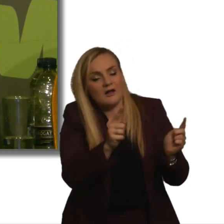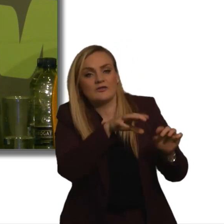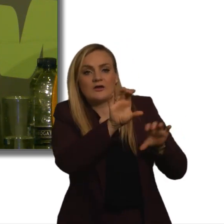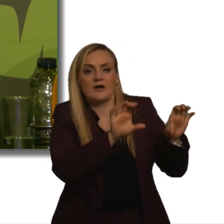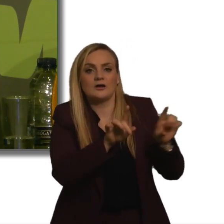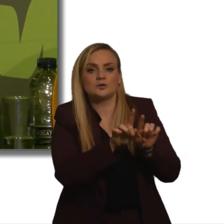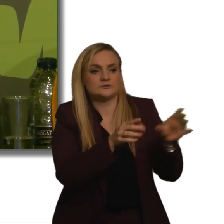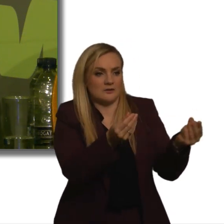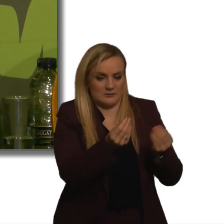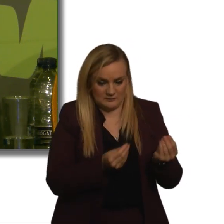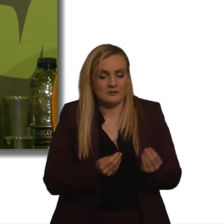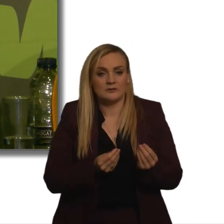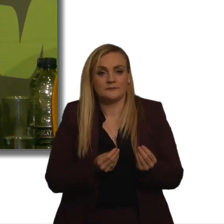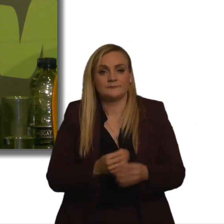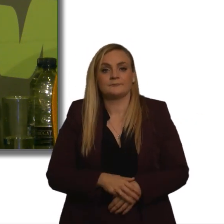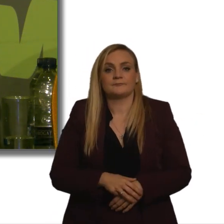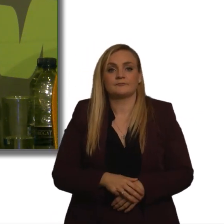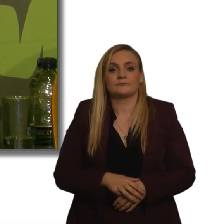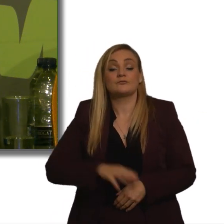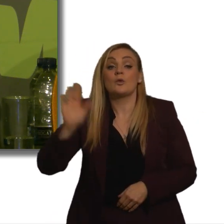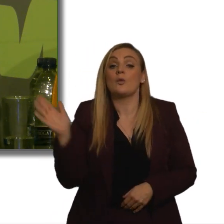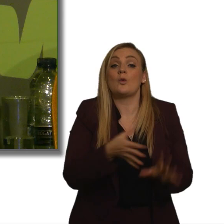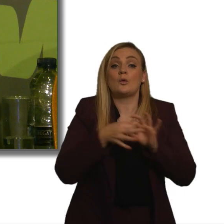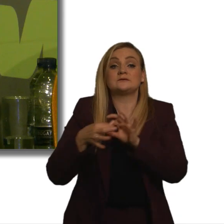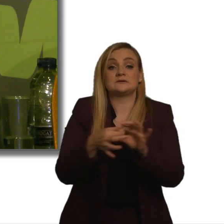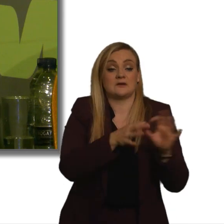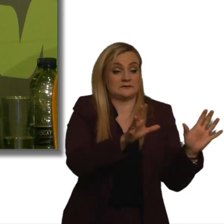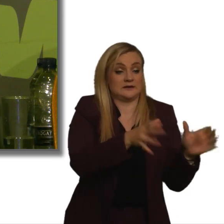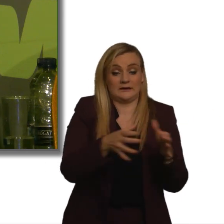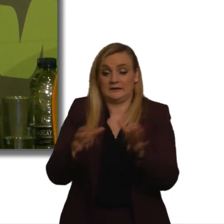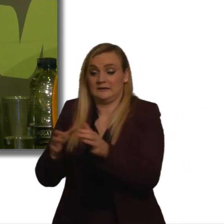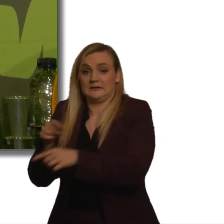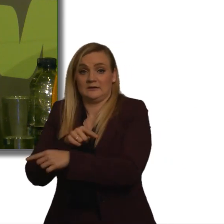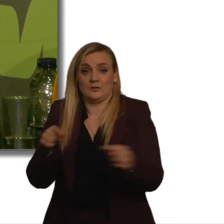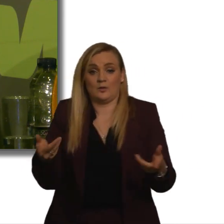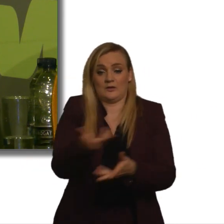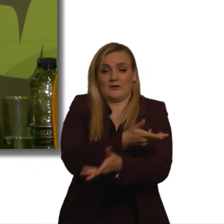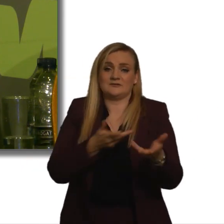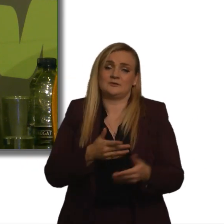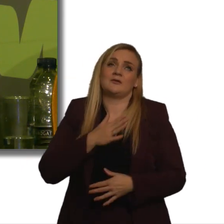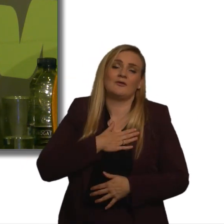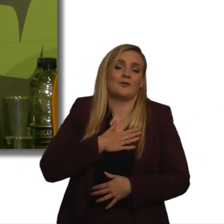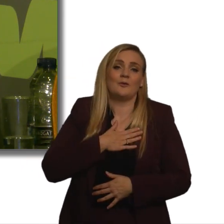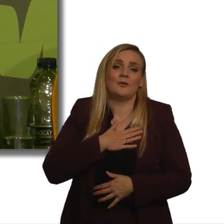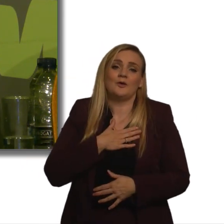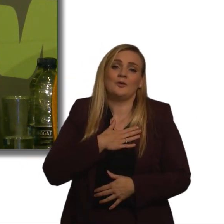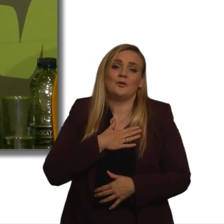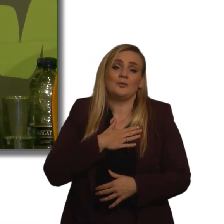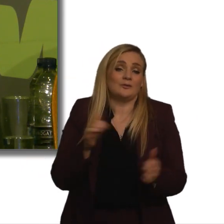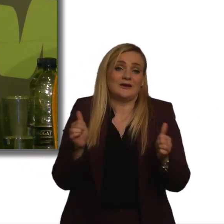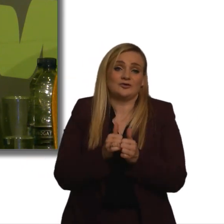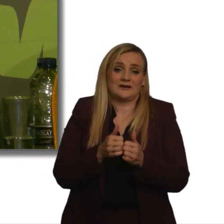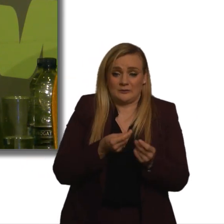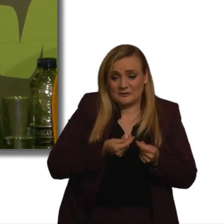are conversations going on across all societies where we would absolutely love it if it was consistent and